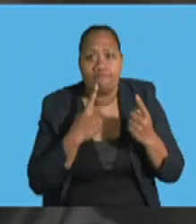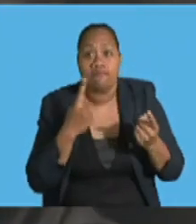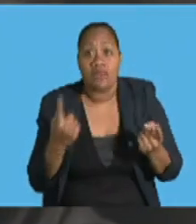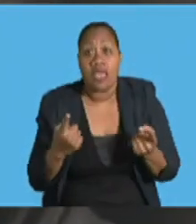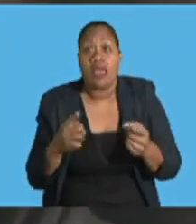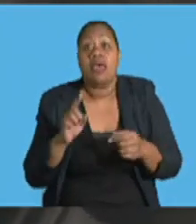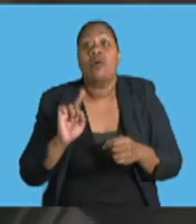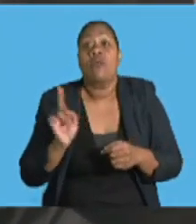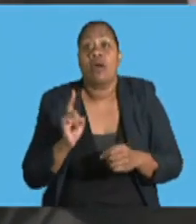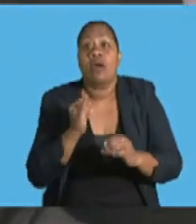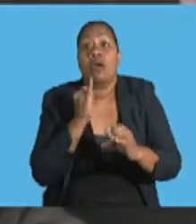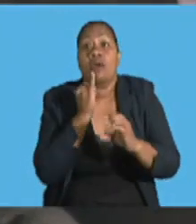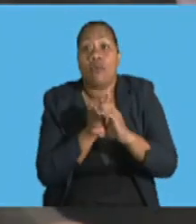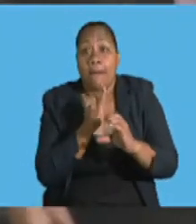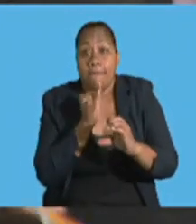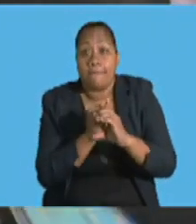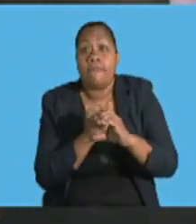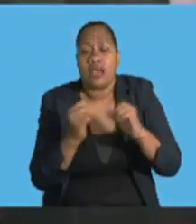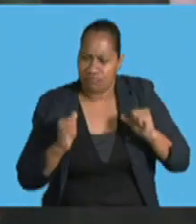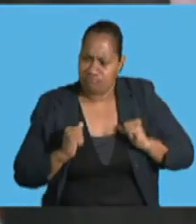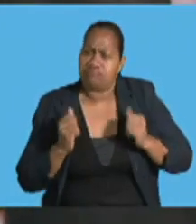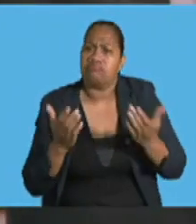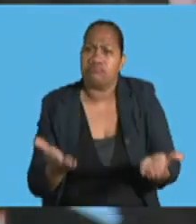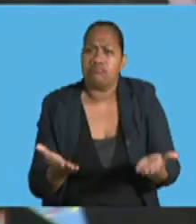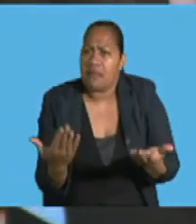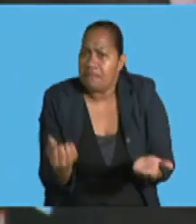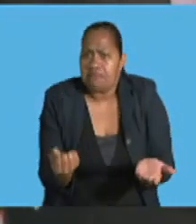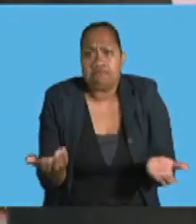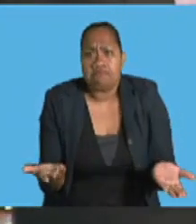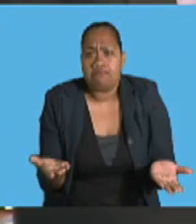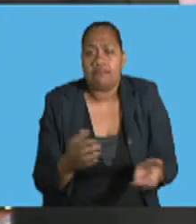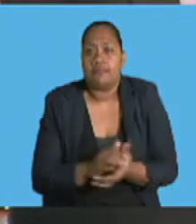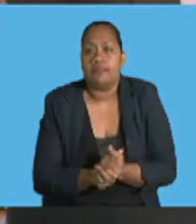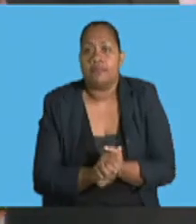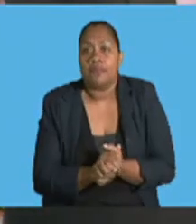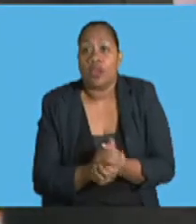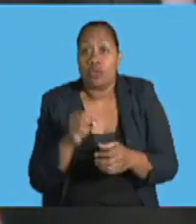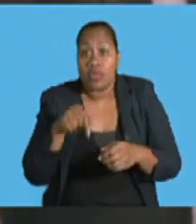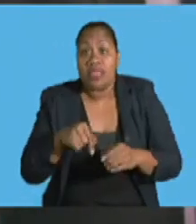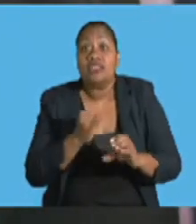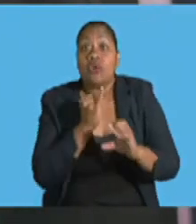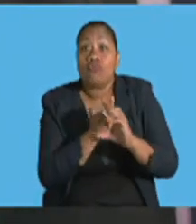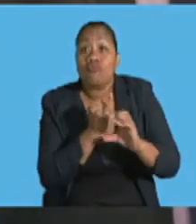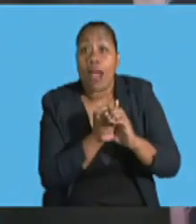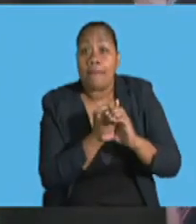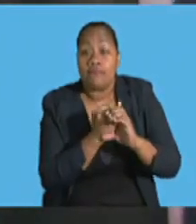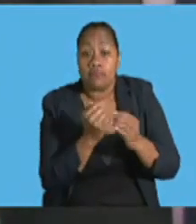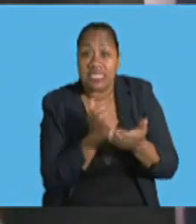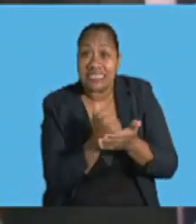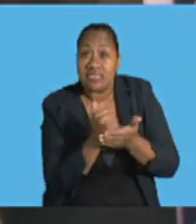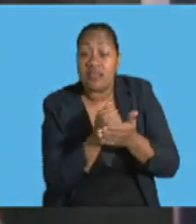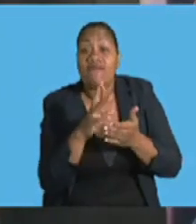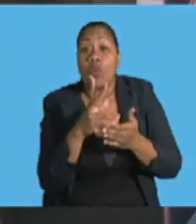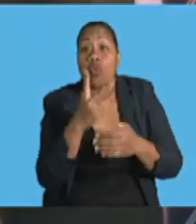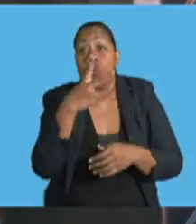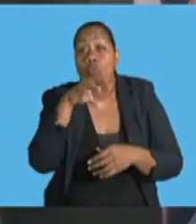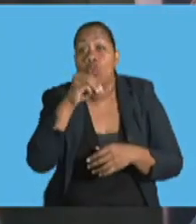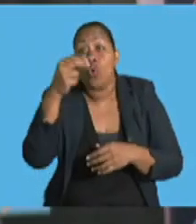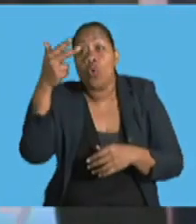crimes is easily available. Mr. Speaker, sir, this is the crime statistics for 2018. Very interesting